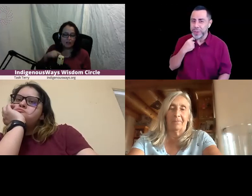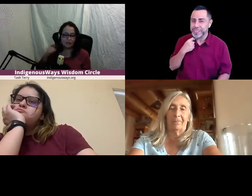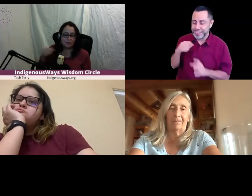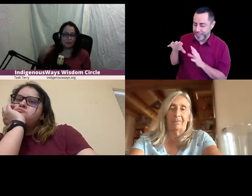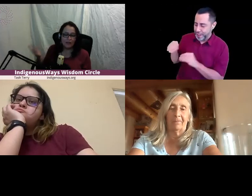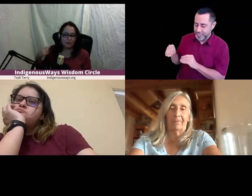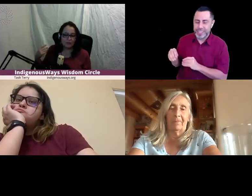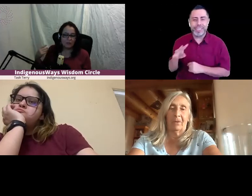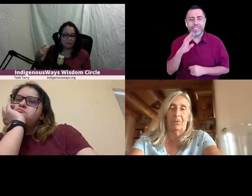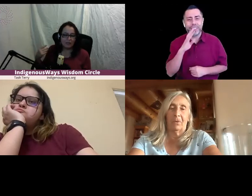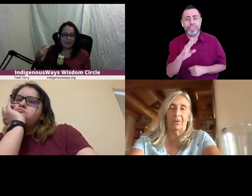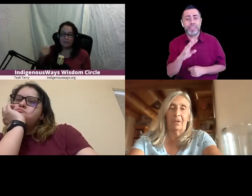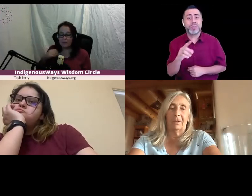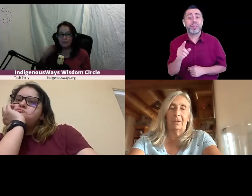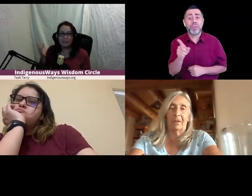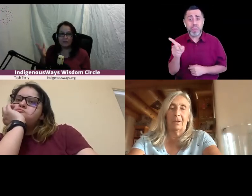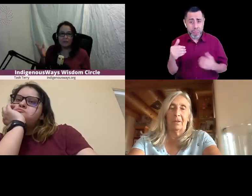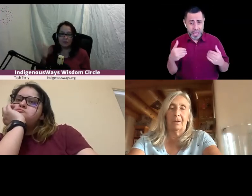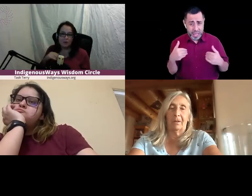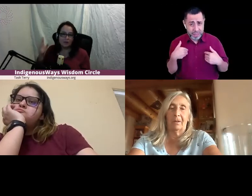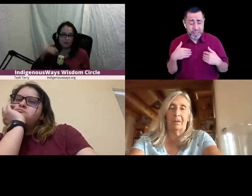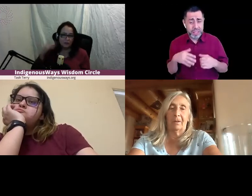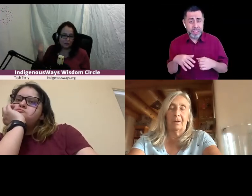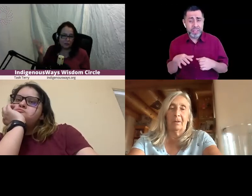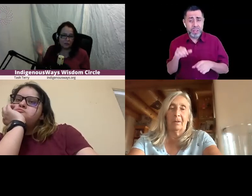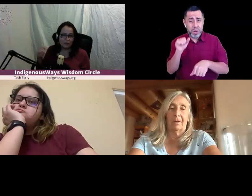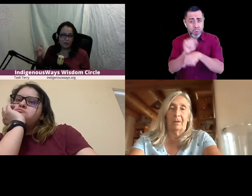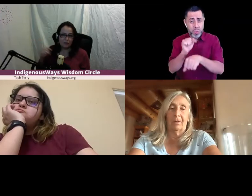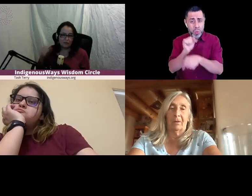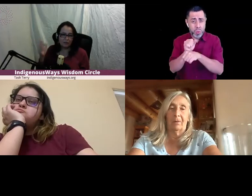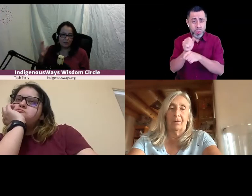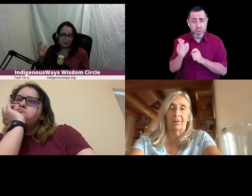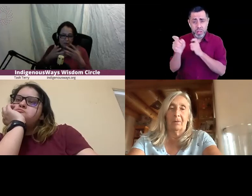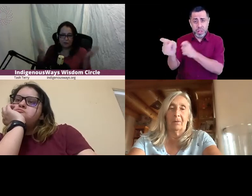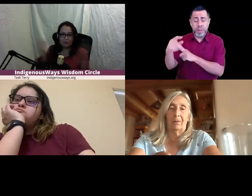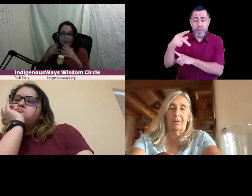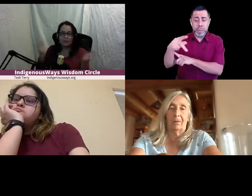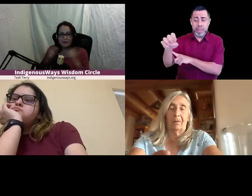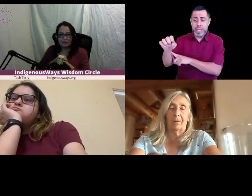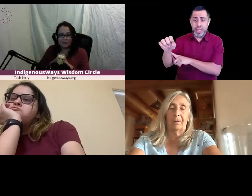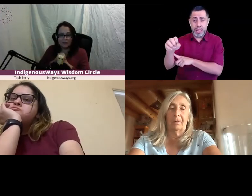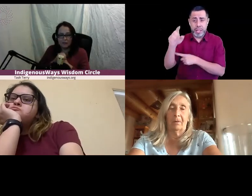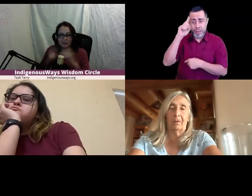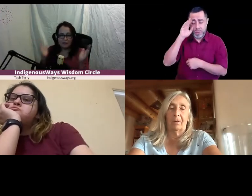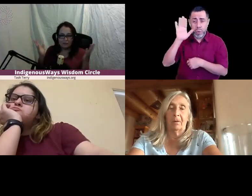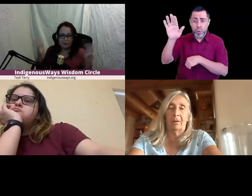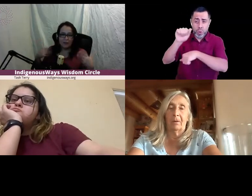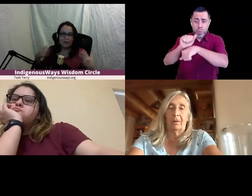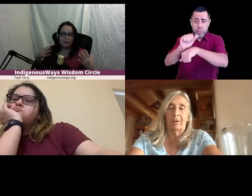Are you supplied with PPEs from your work to contribute to what you're doing on the mountain? Do you have